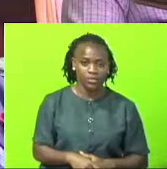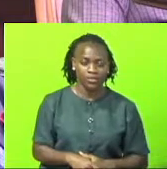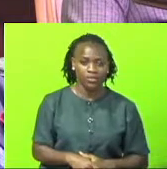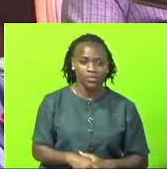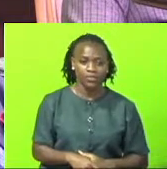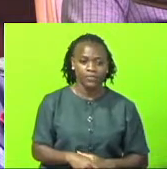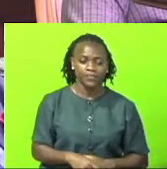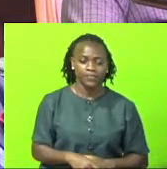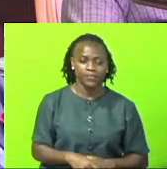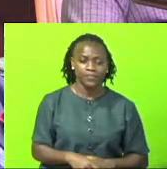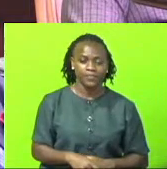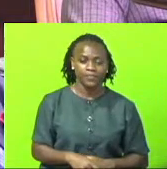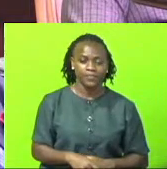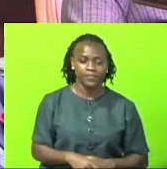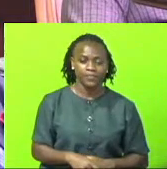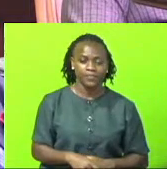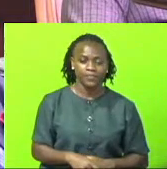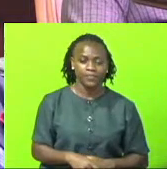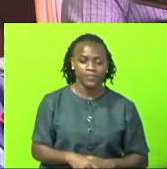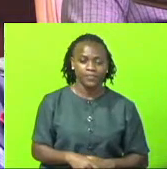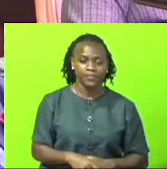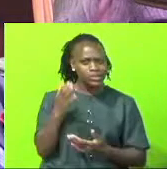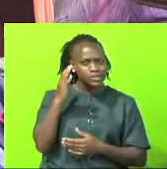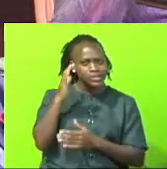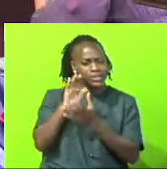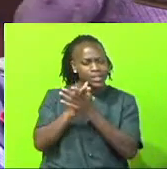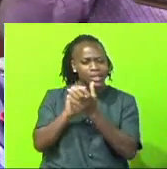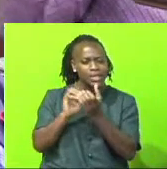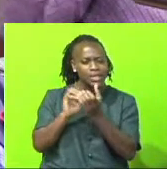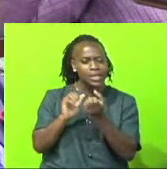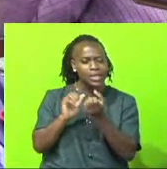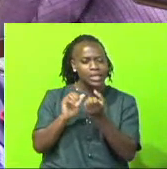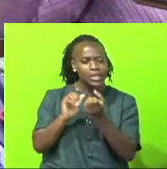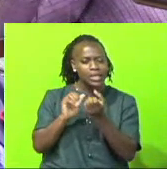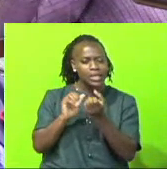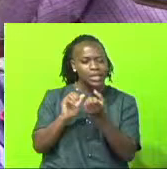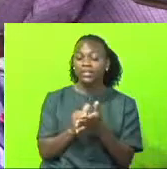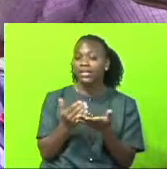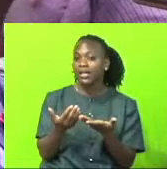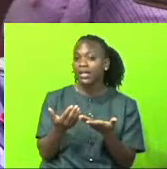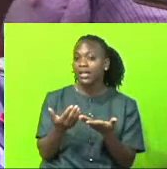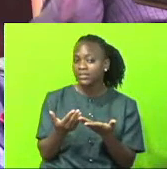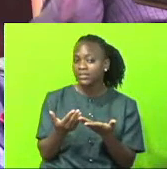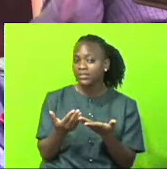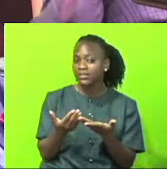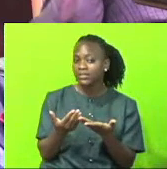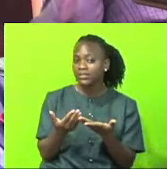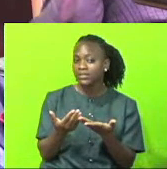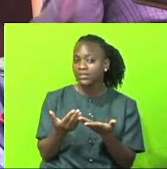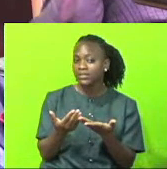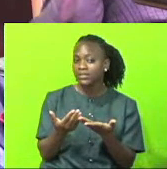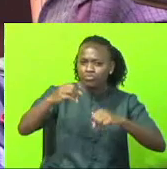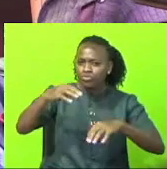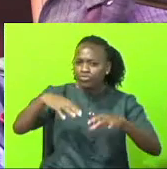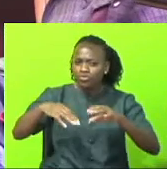I was tempted to believe that this exercise, apart from